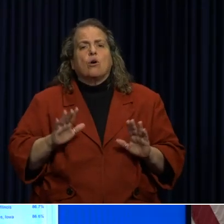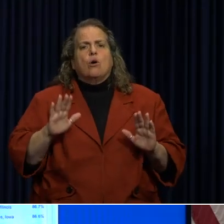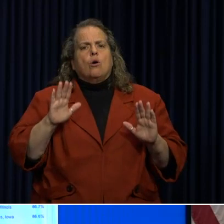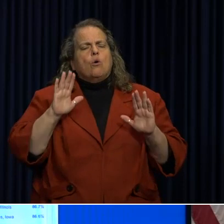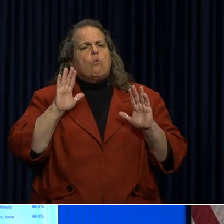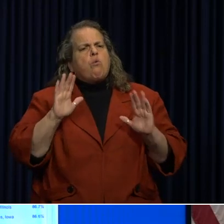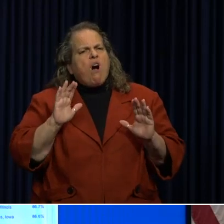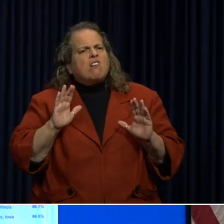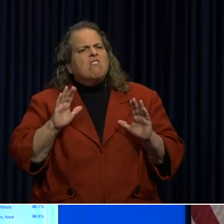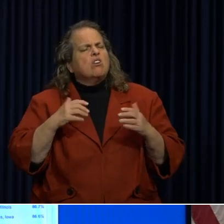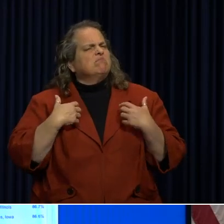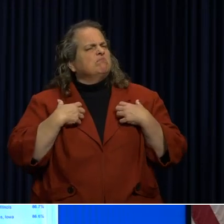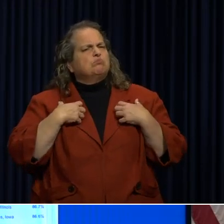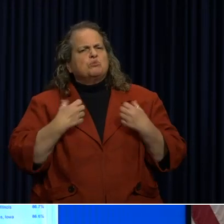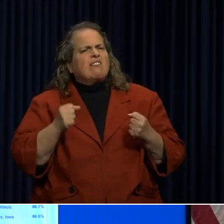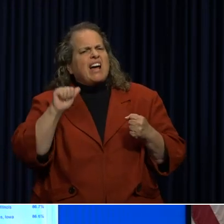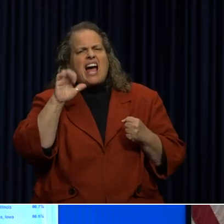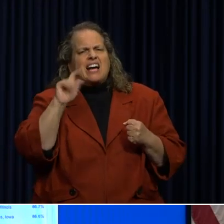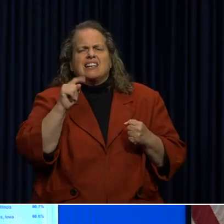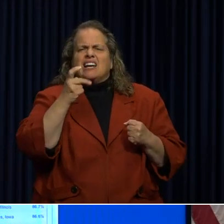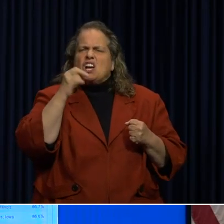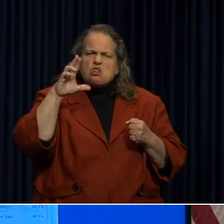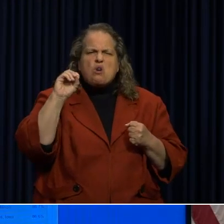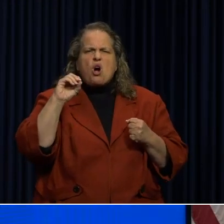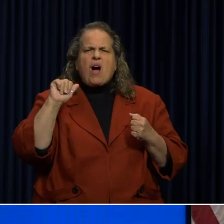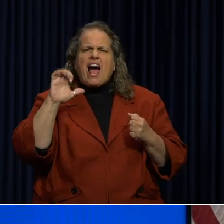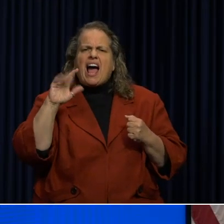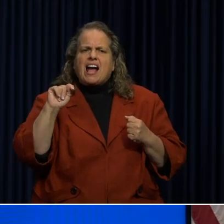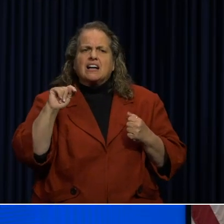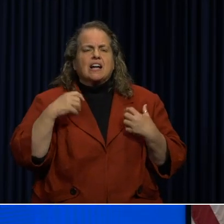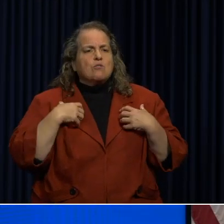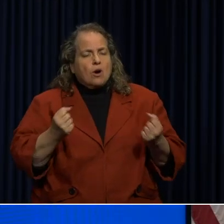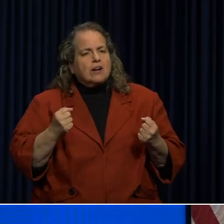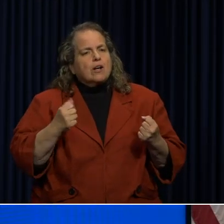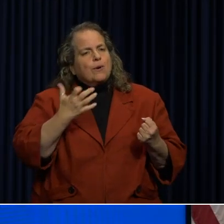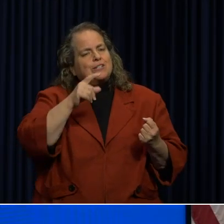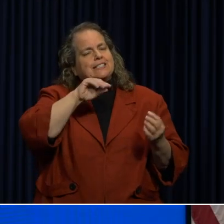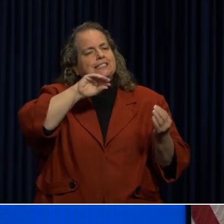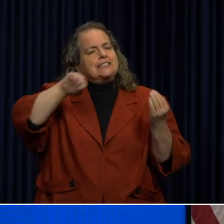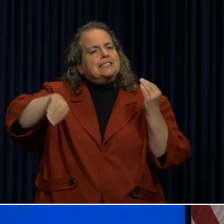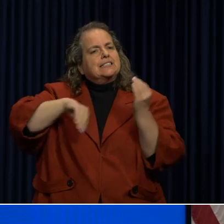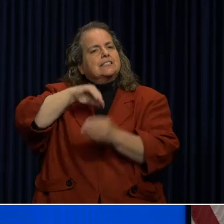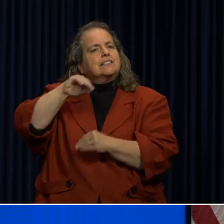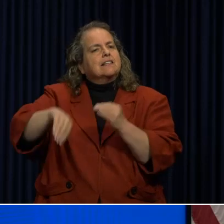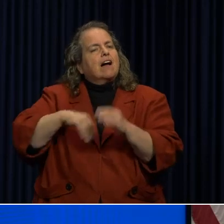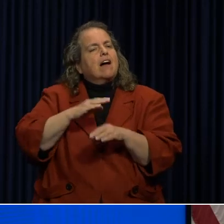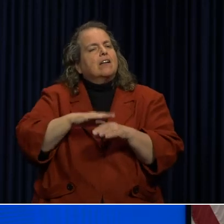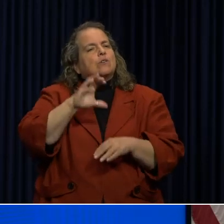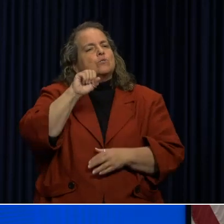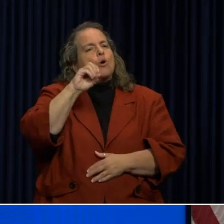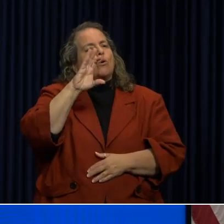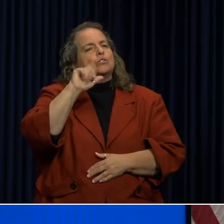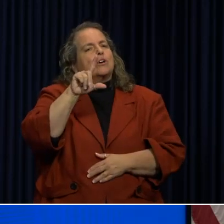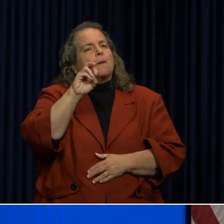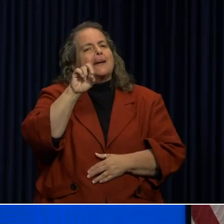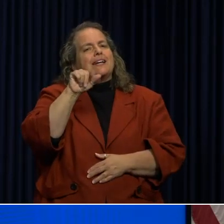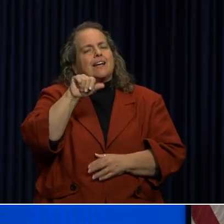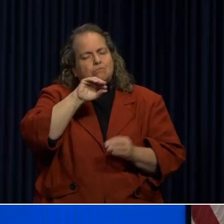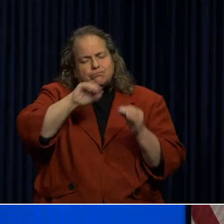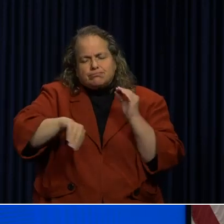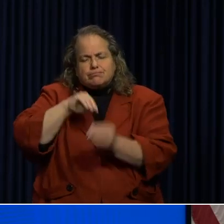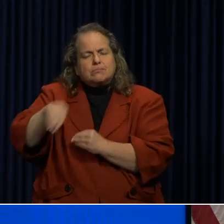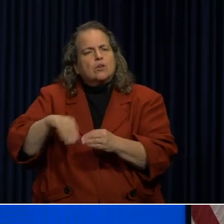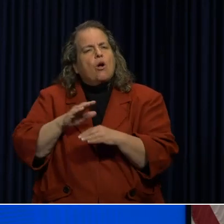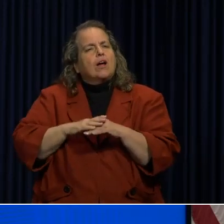protecting people, you're saving lives. That's a heroic act. And we ask you to put it online because when other people see it, it makes them more likely to do the